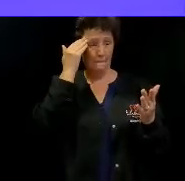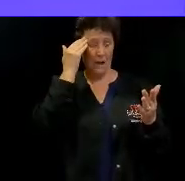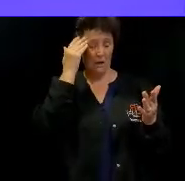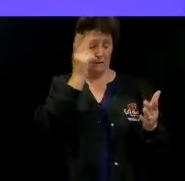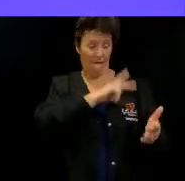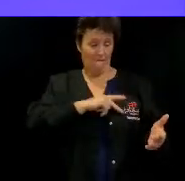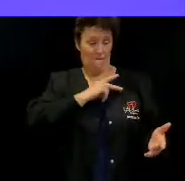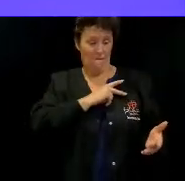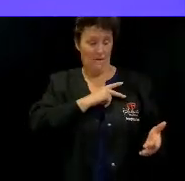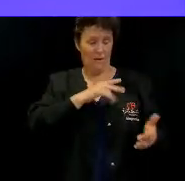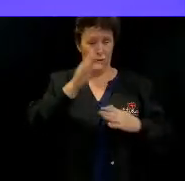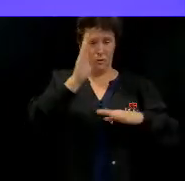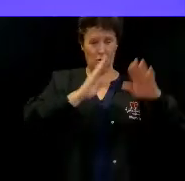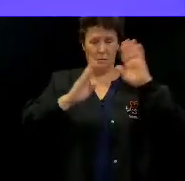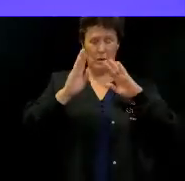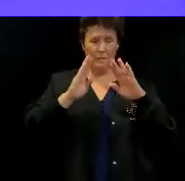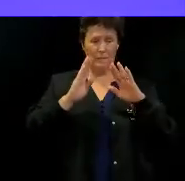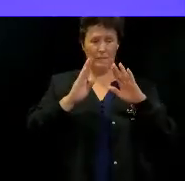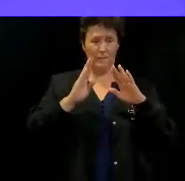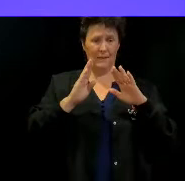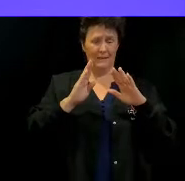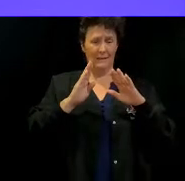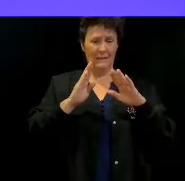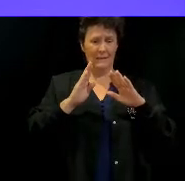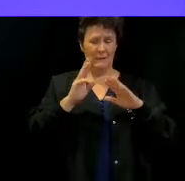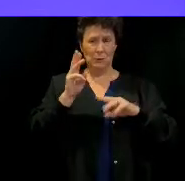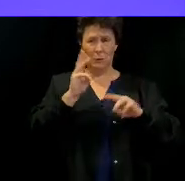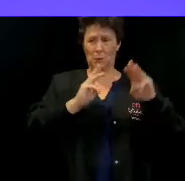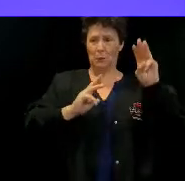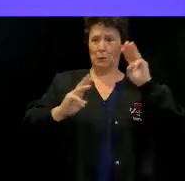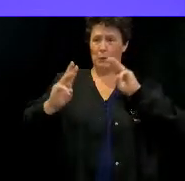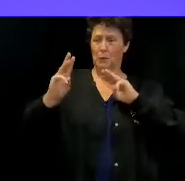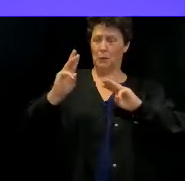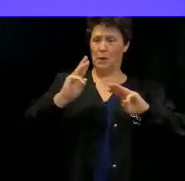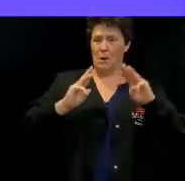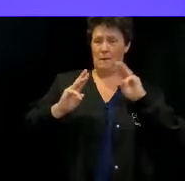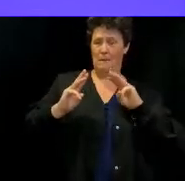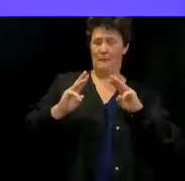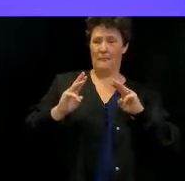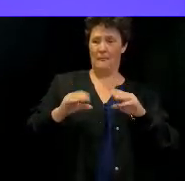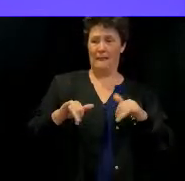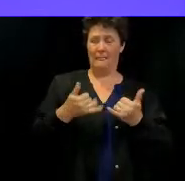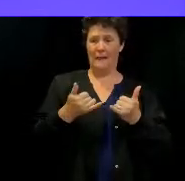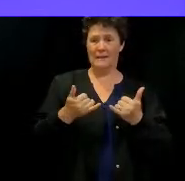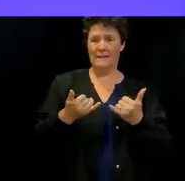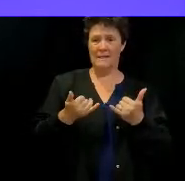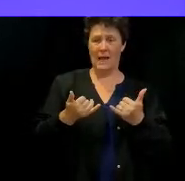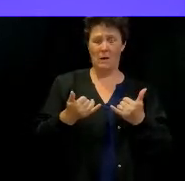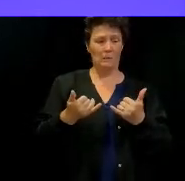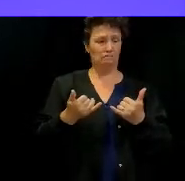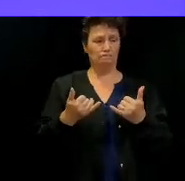troubles, adverse conditions, or anxiety. That is the Webster's Dictionary